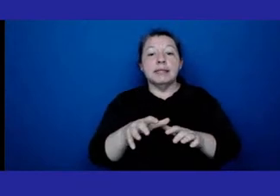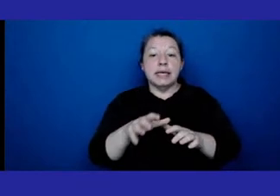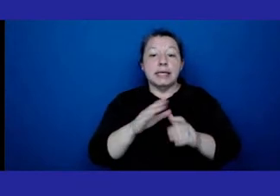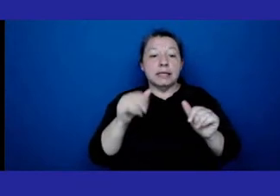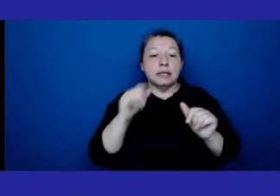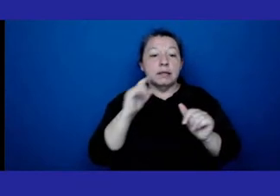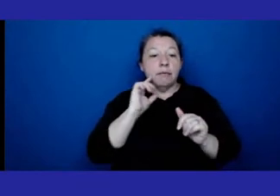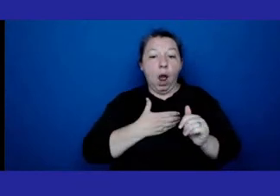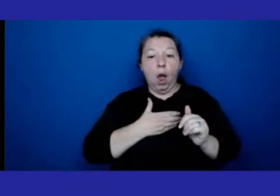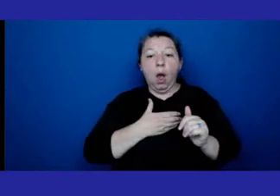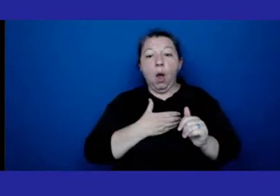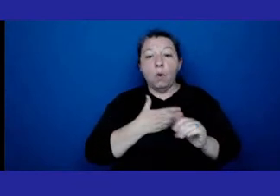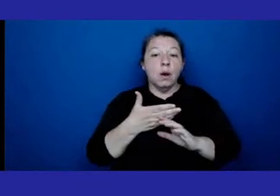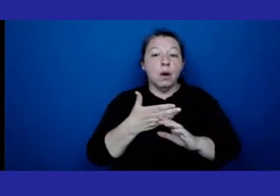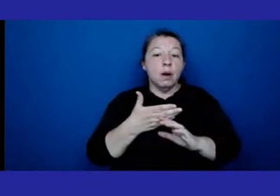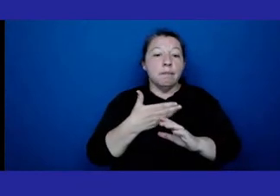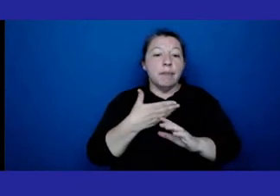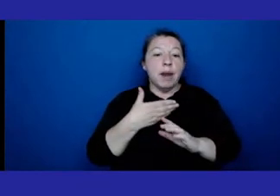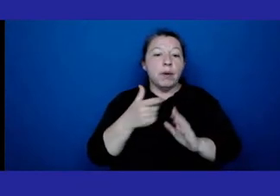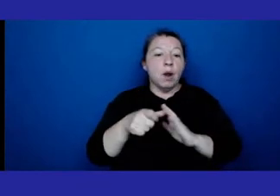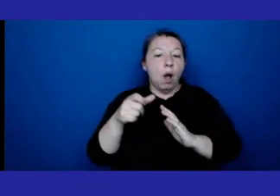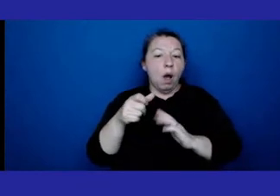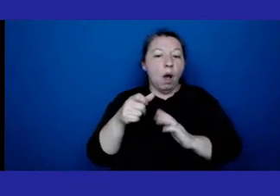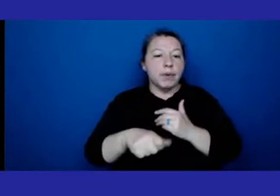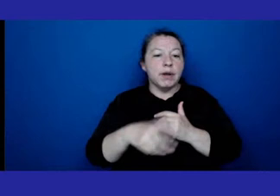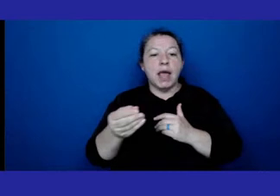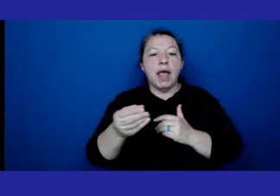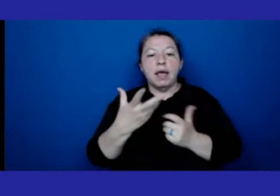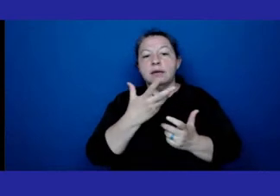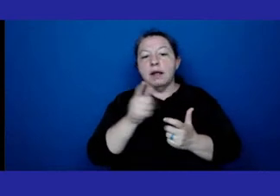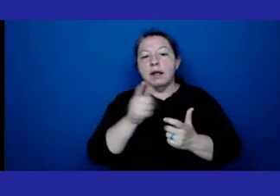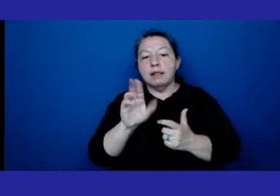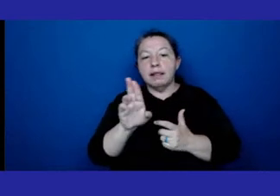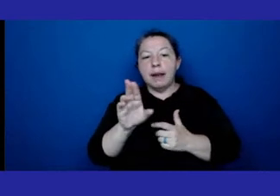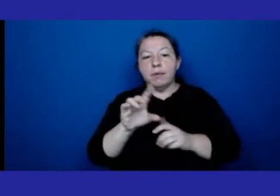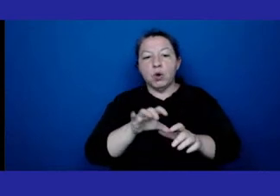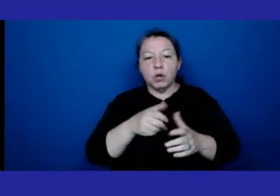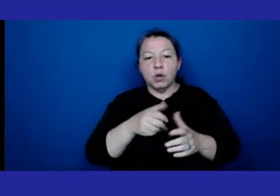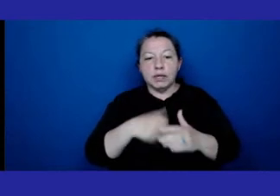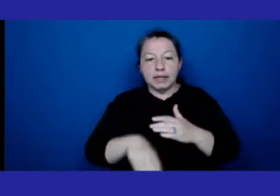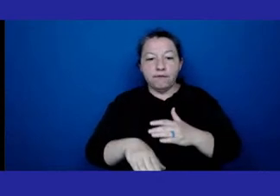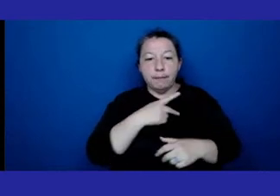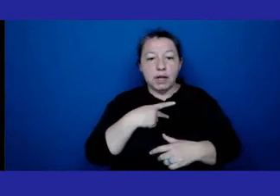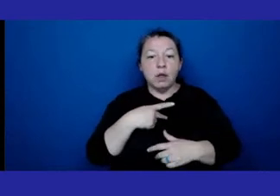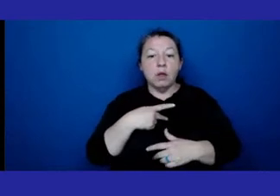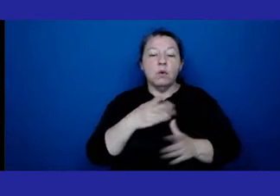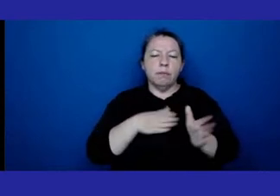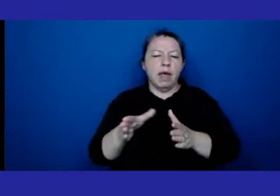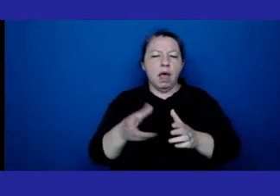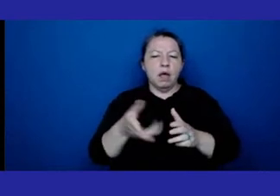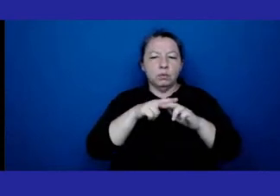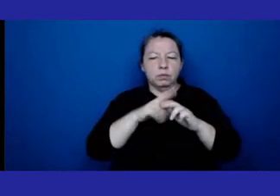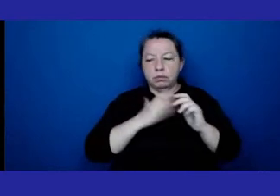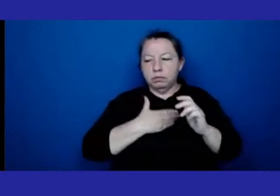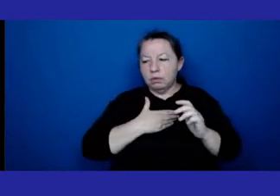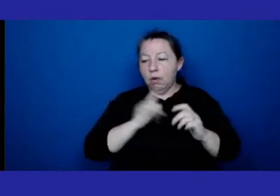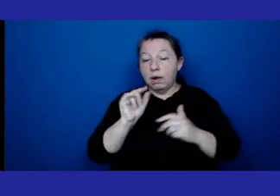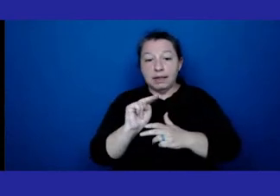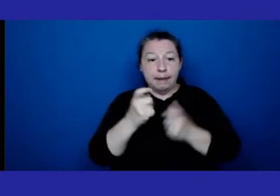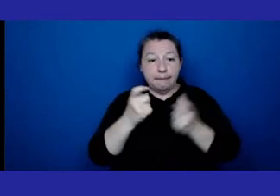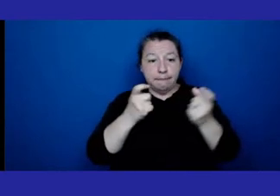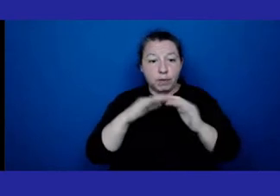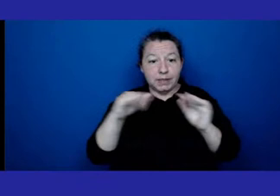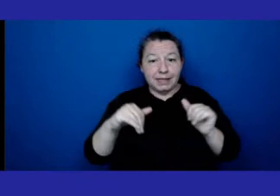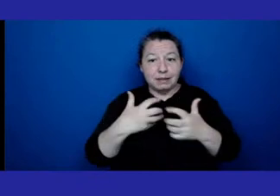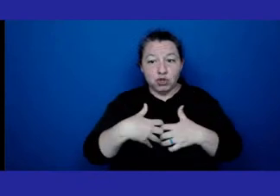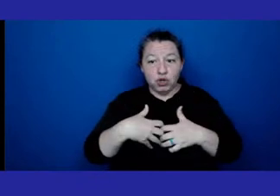delivery personnel. And we have a plan to expand our linen management system machinery